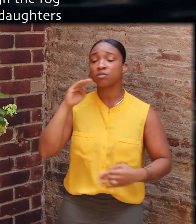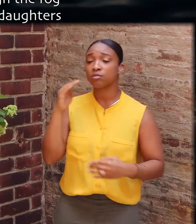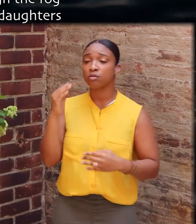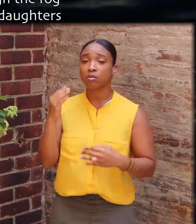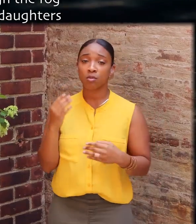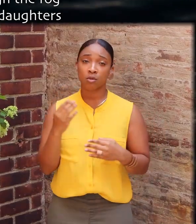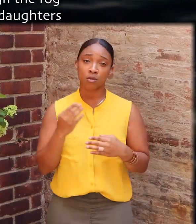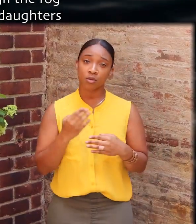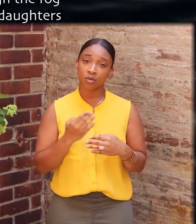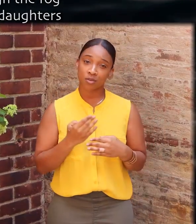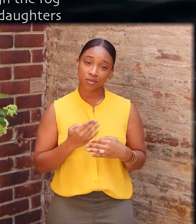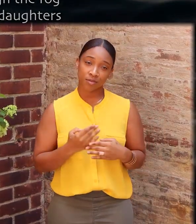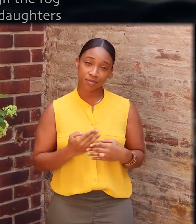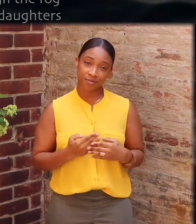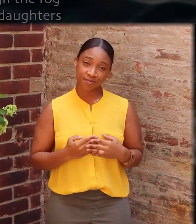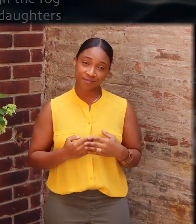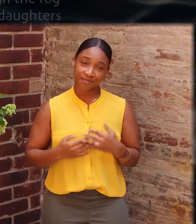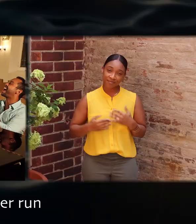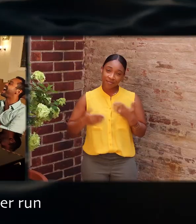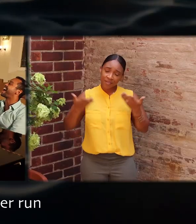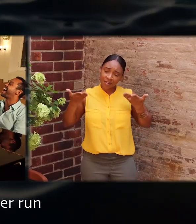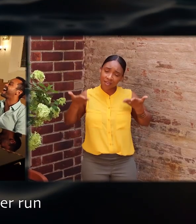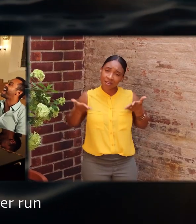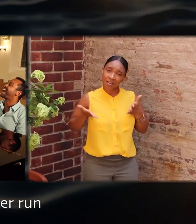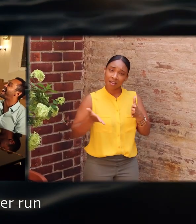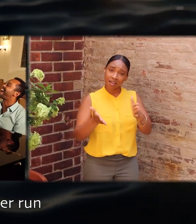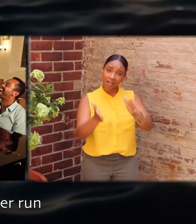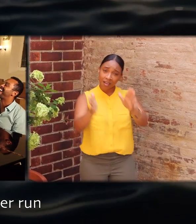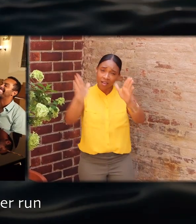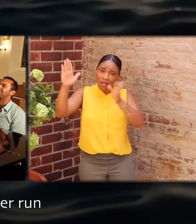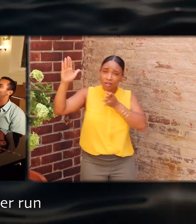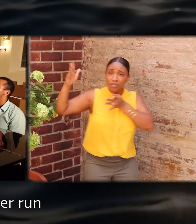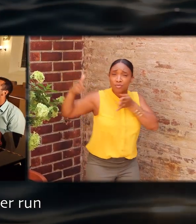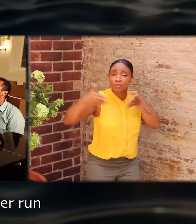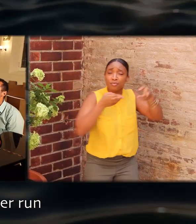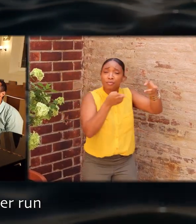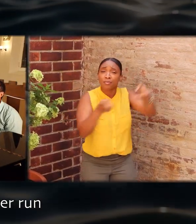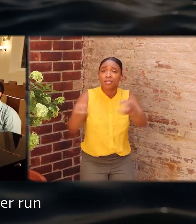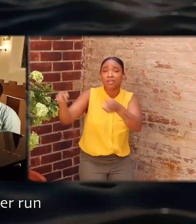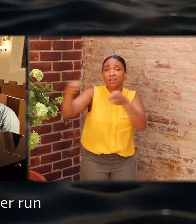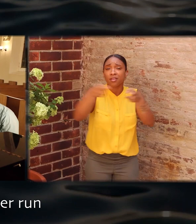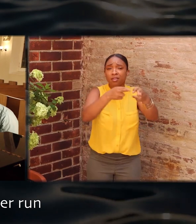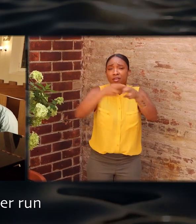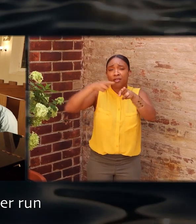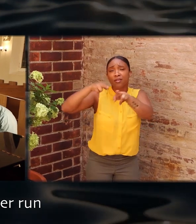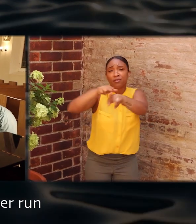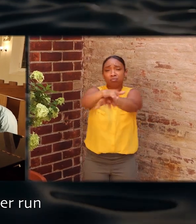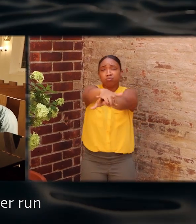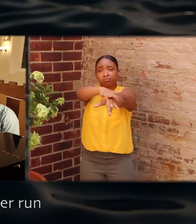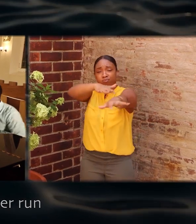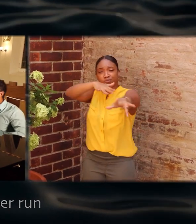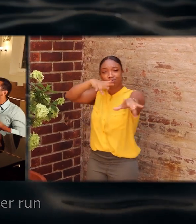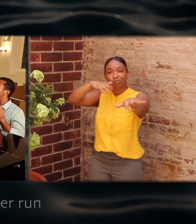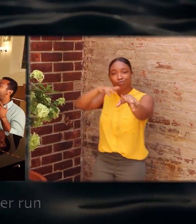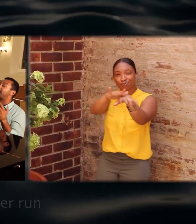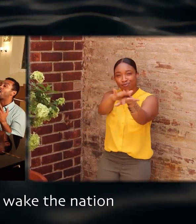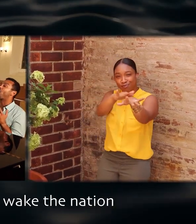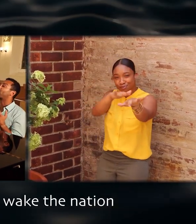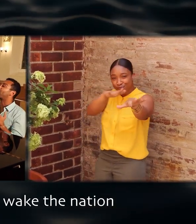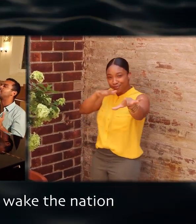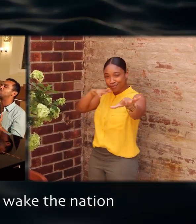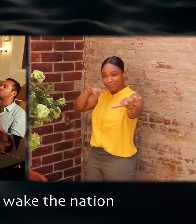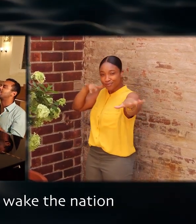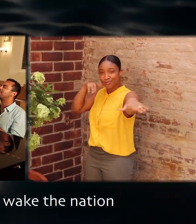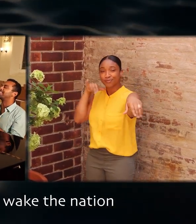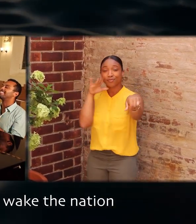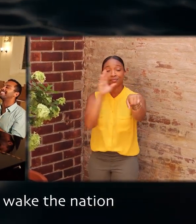and daughters. Let the river run, let all